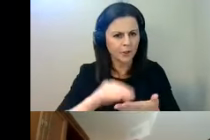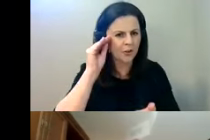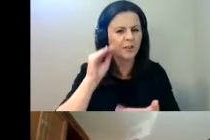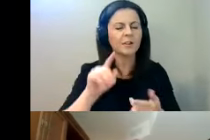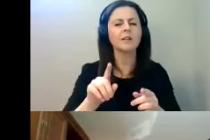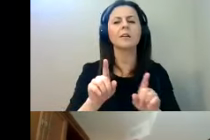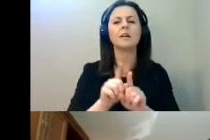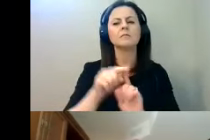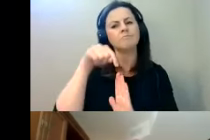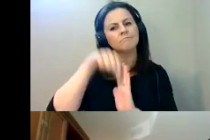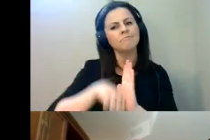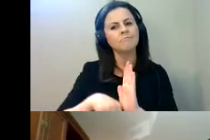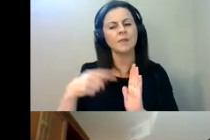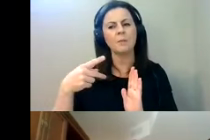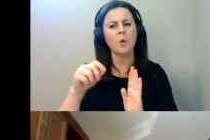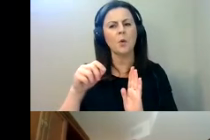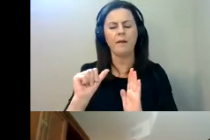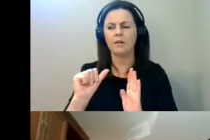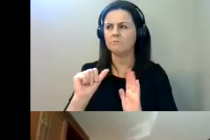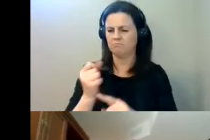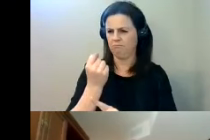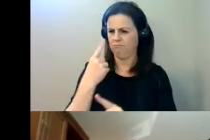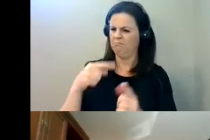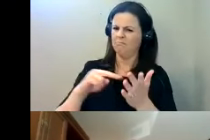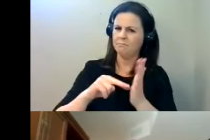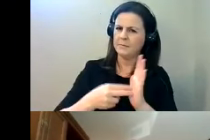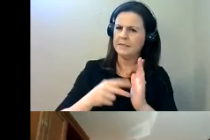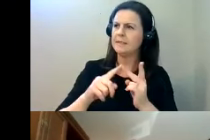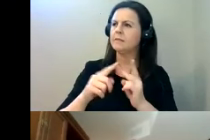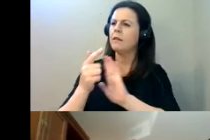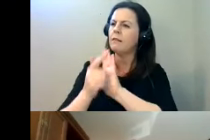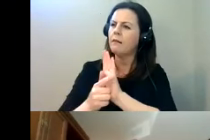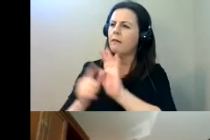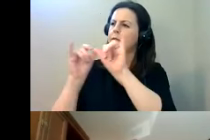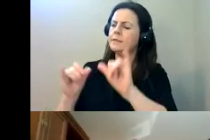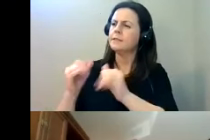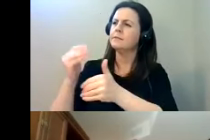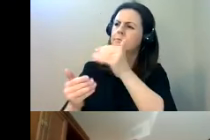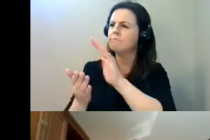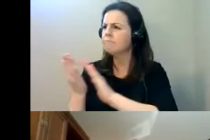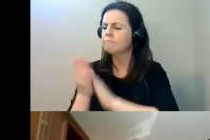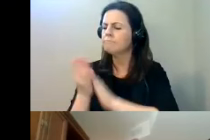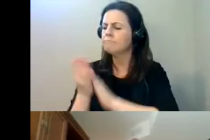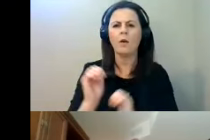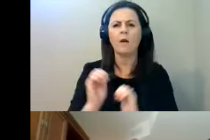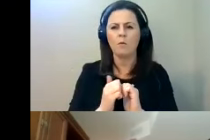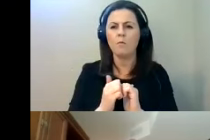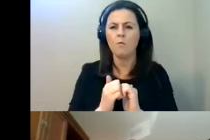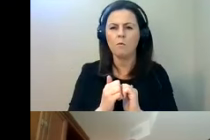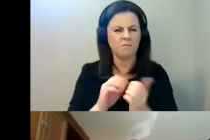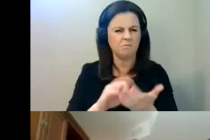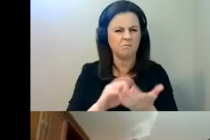about powers of attorney and understanding those and how they work within the legal system. So just a little bit about